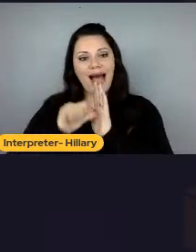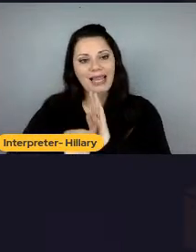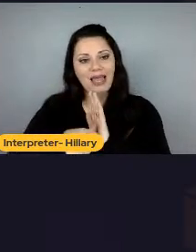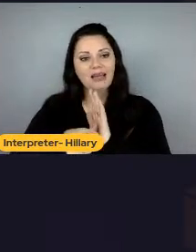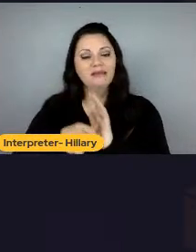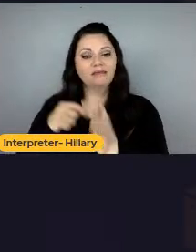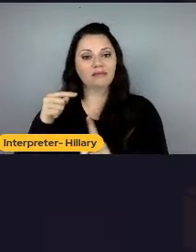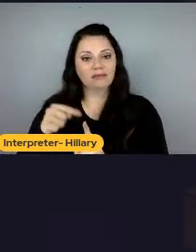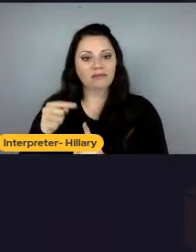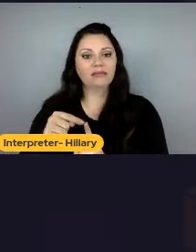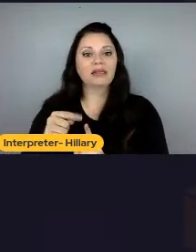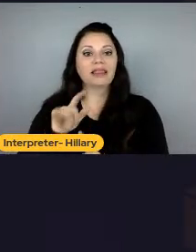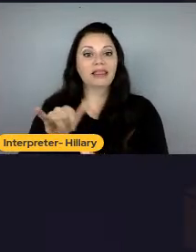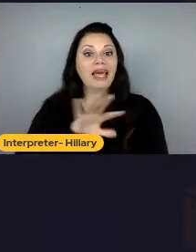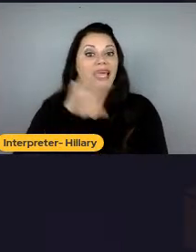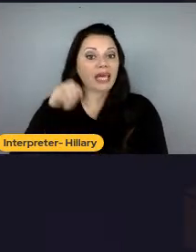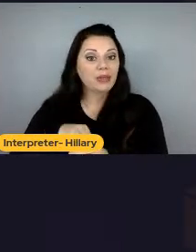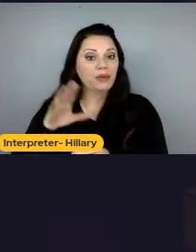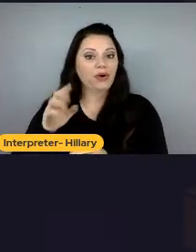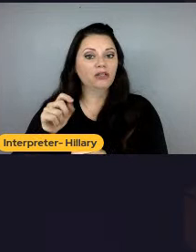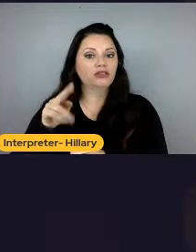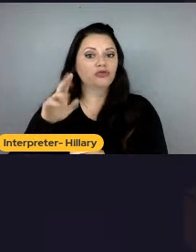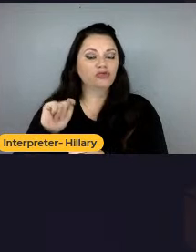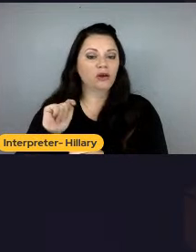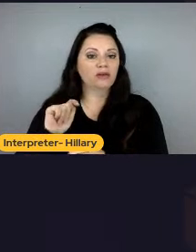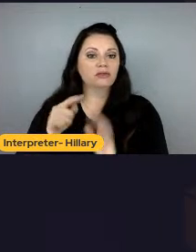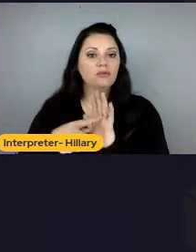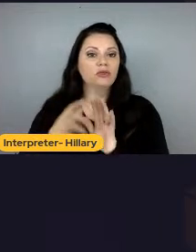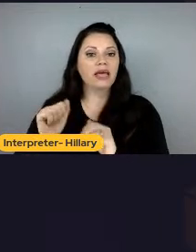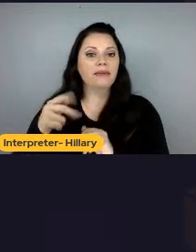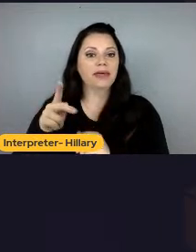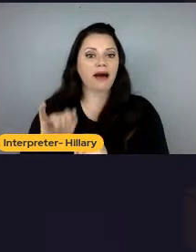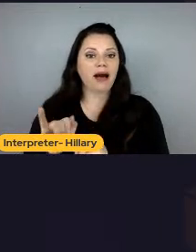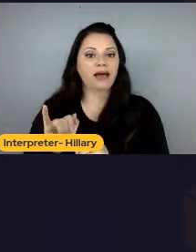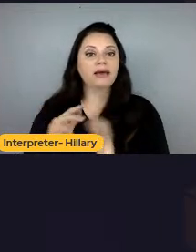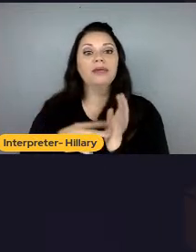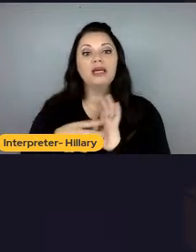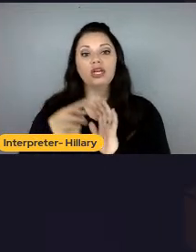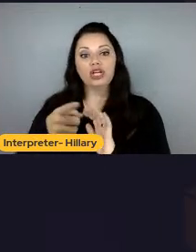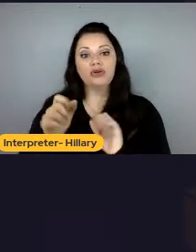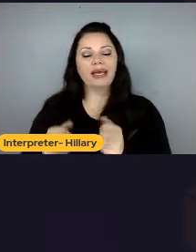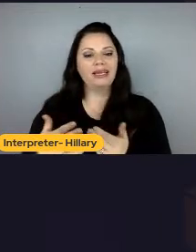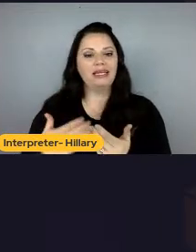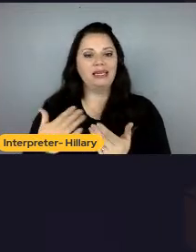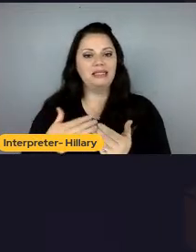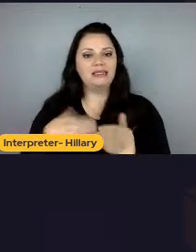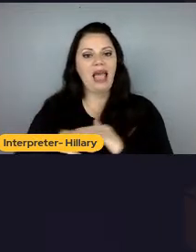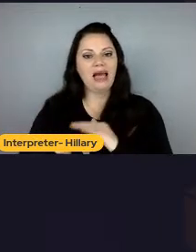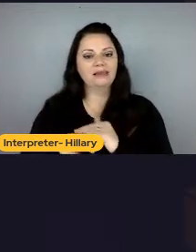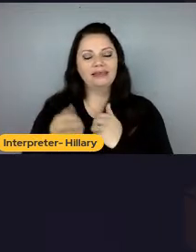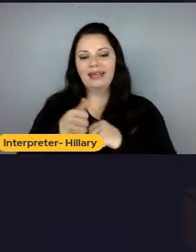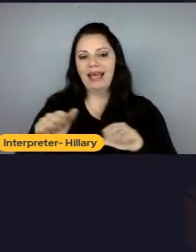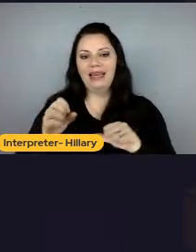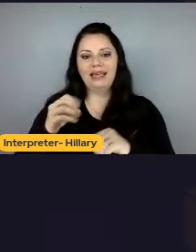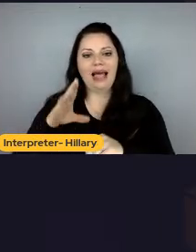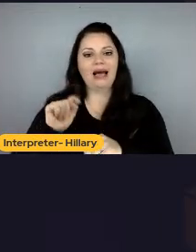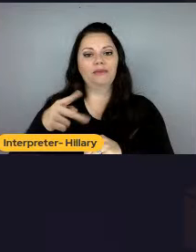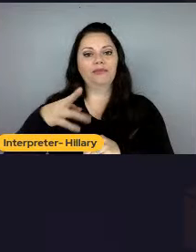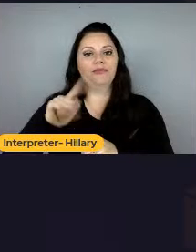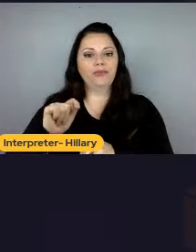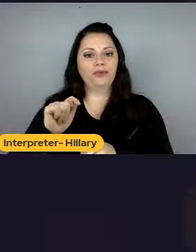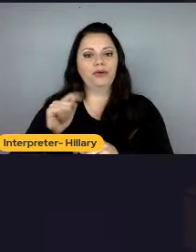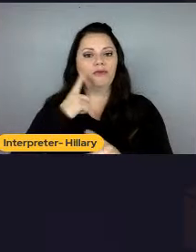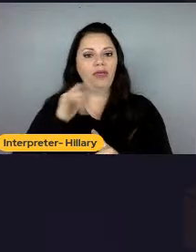the CFN include construct exposes an API enabling you to easily access any output of the included